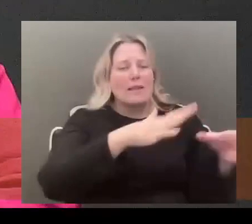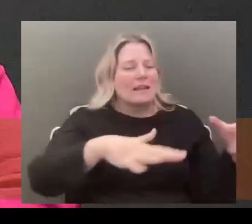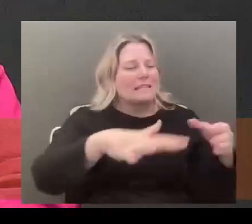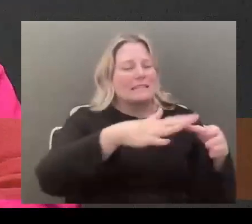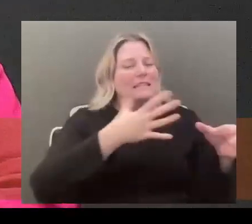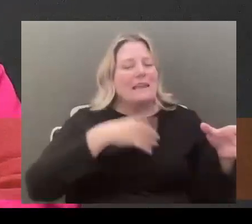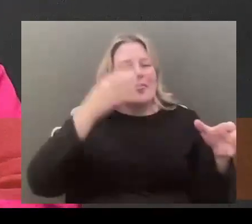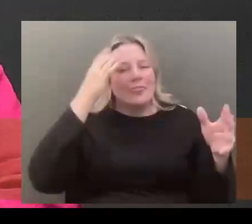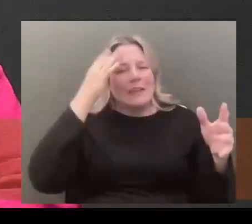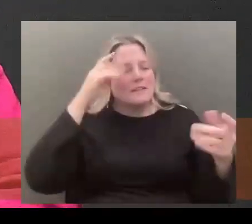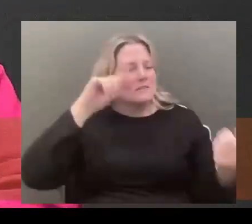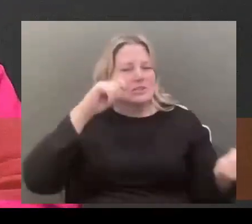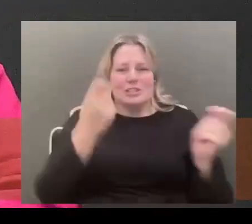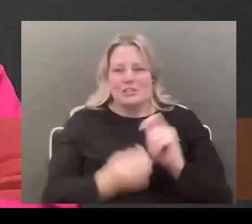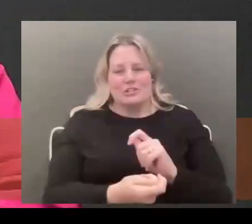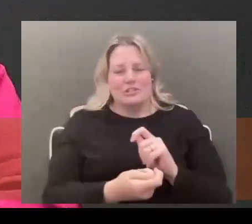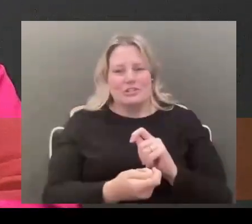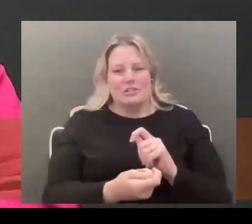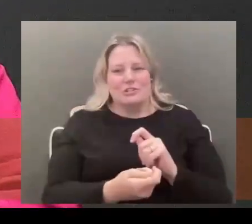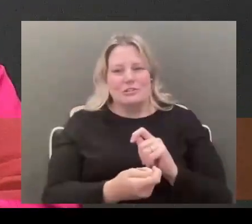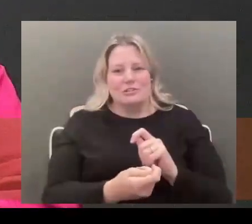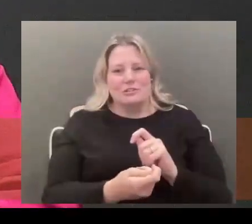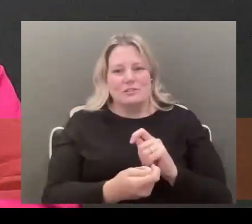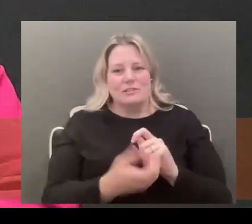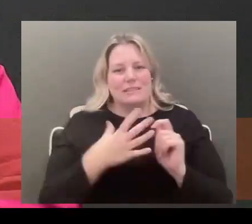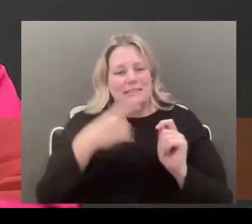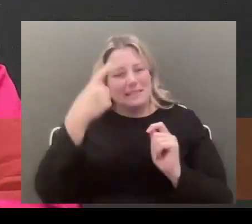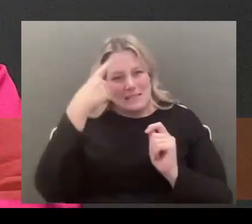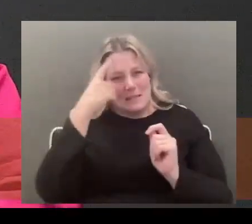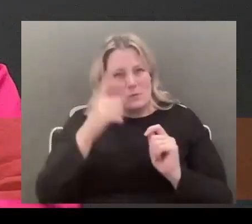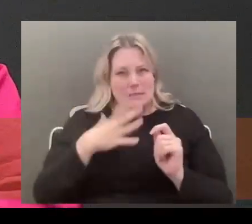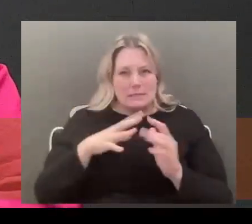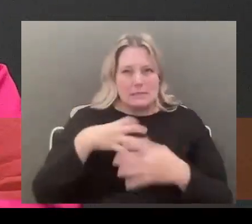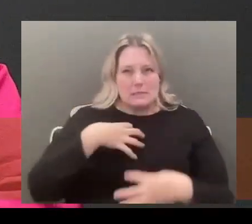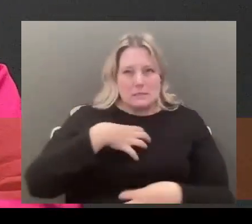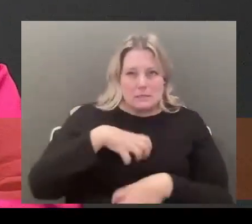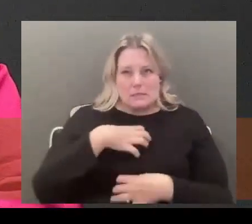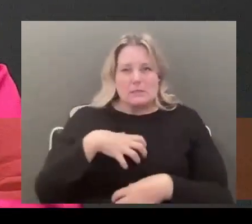about the changes that are needed.